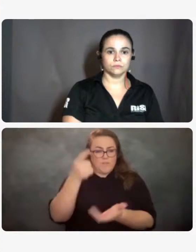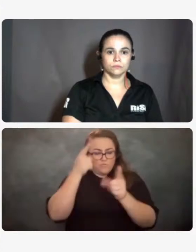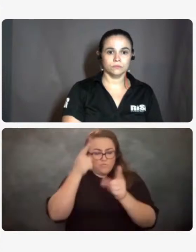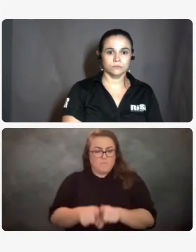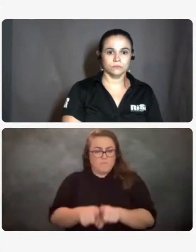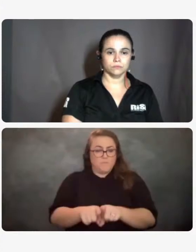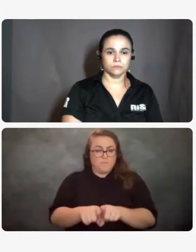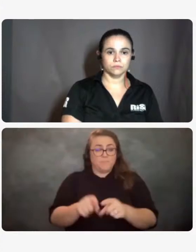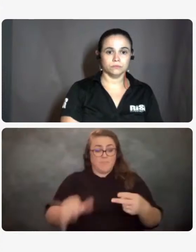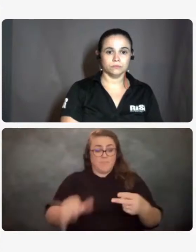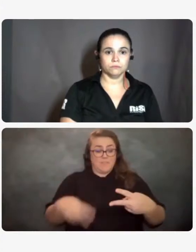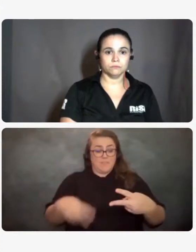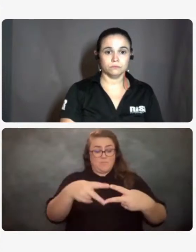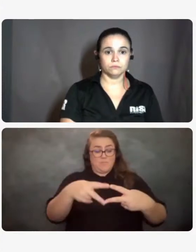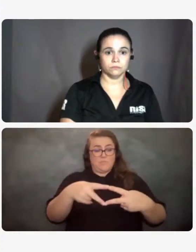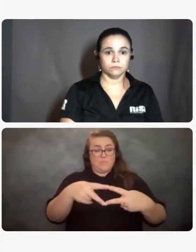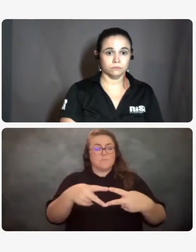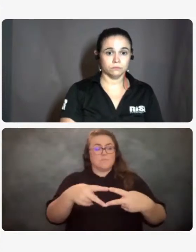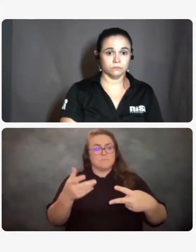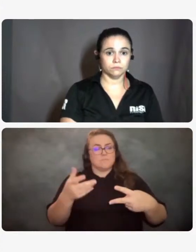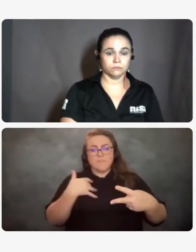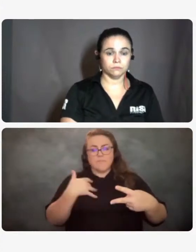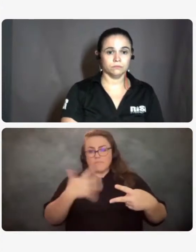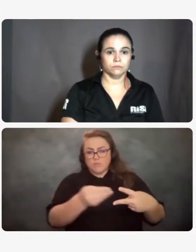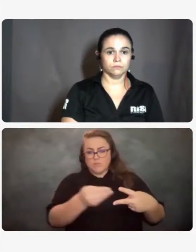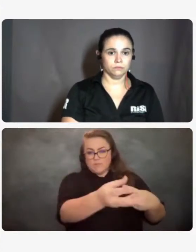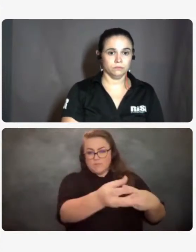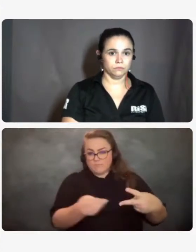materials that you have in front of you, and they'll be taken in turn.